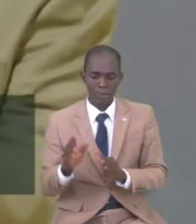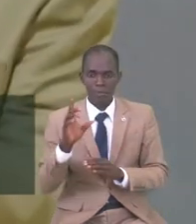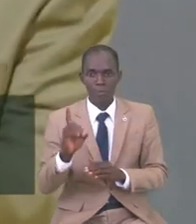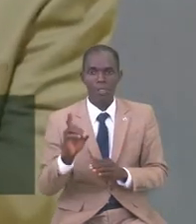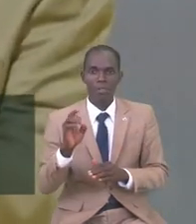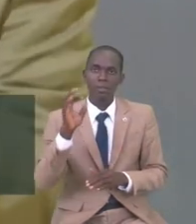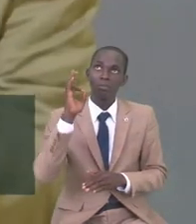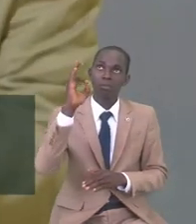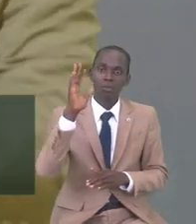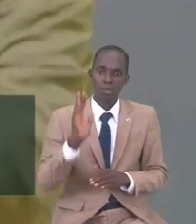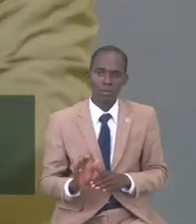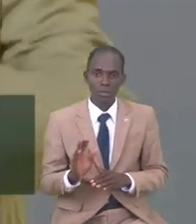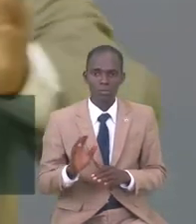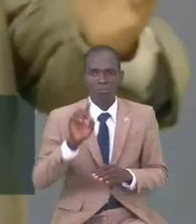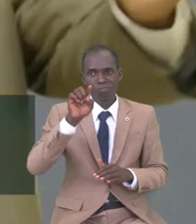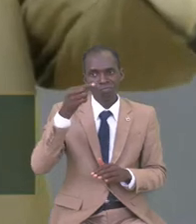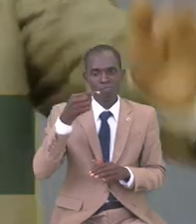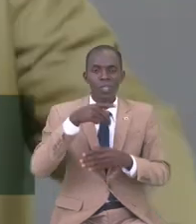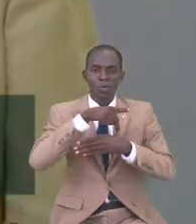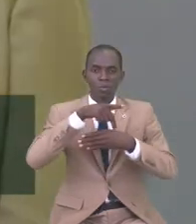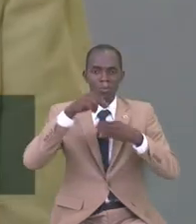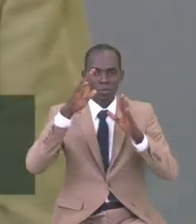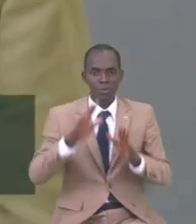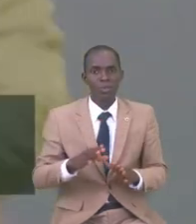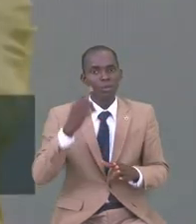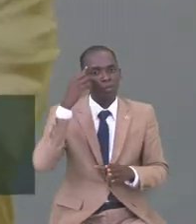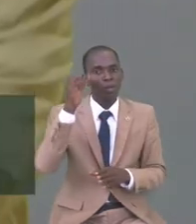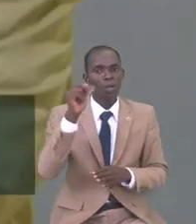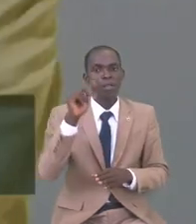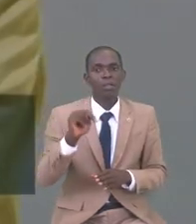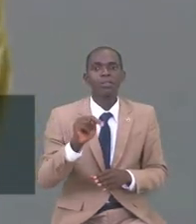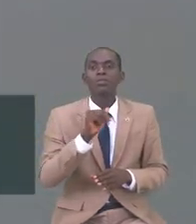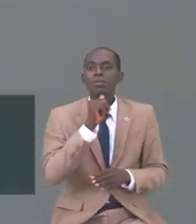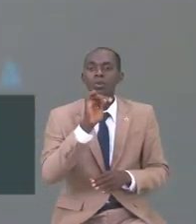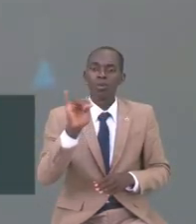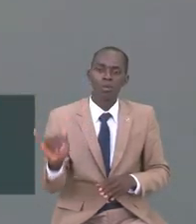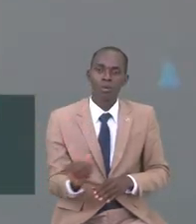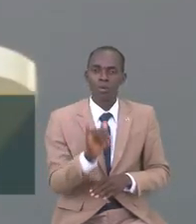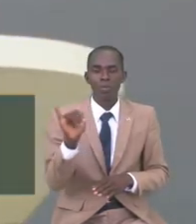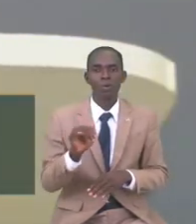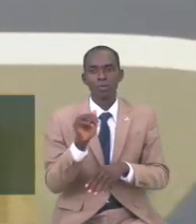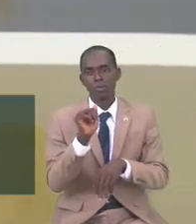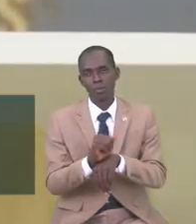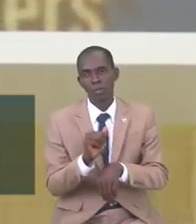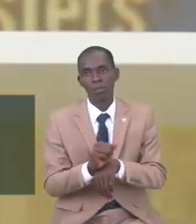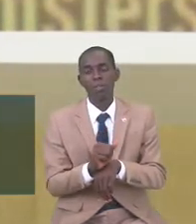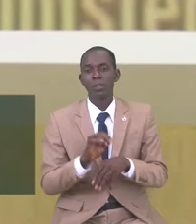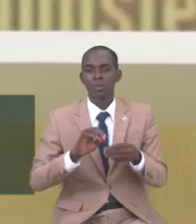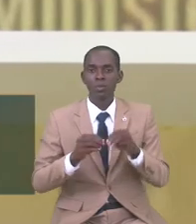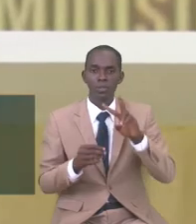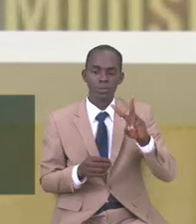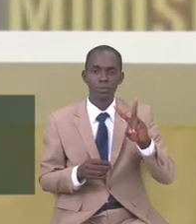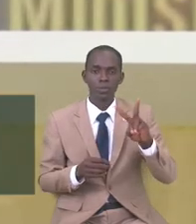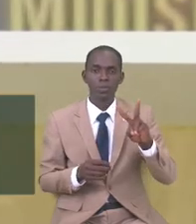professional for an uncommon task. Number two, the preserved